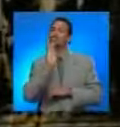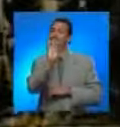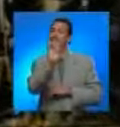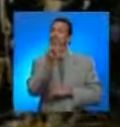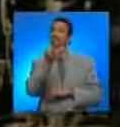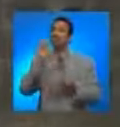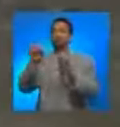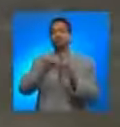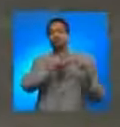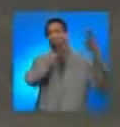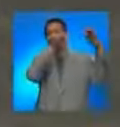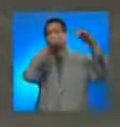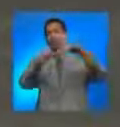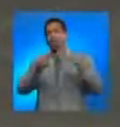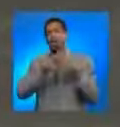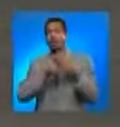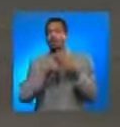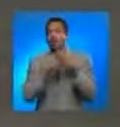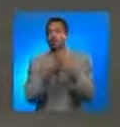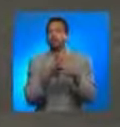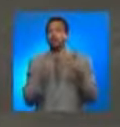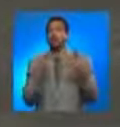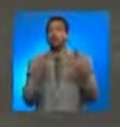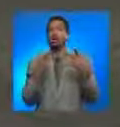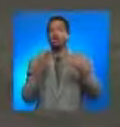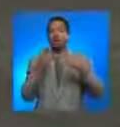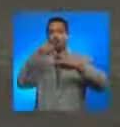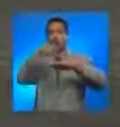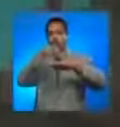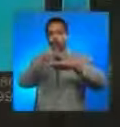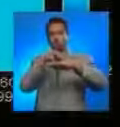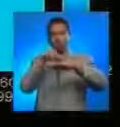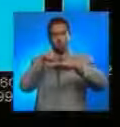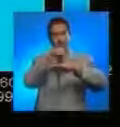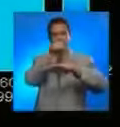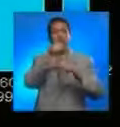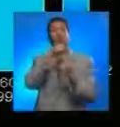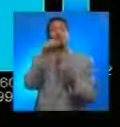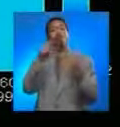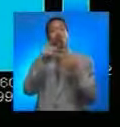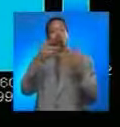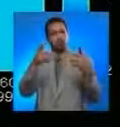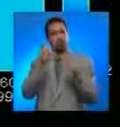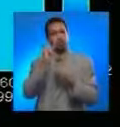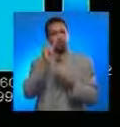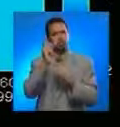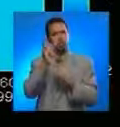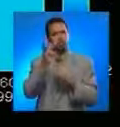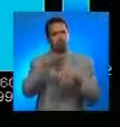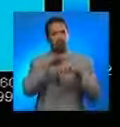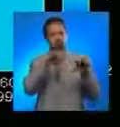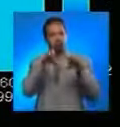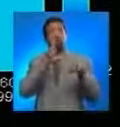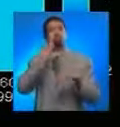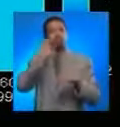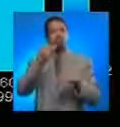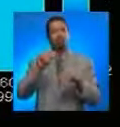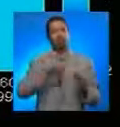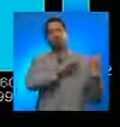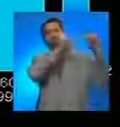the tsunami began to hit some areas during or within minutes of the strong ground shaking. This kind